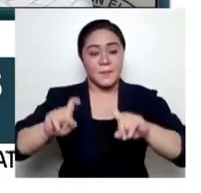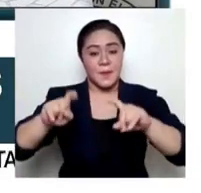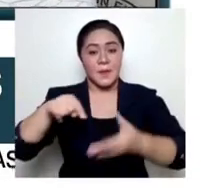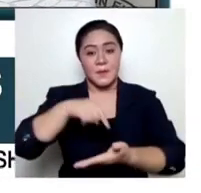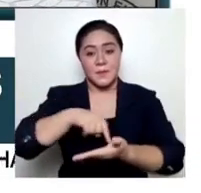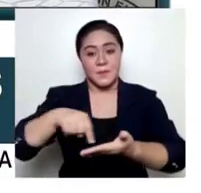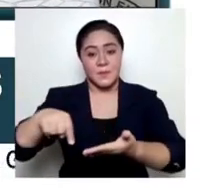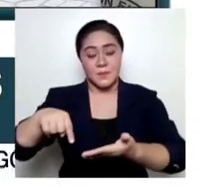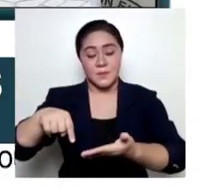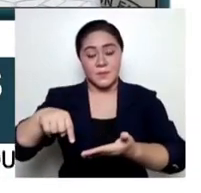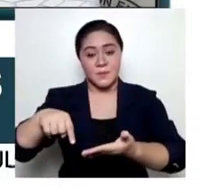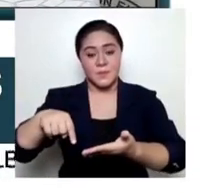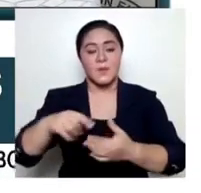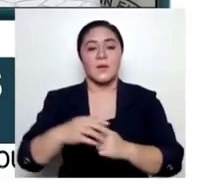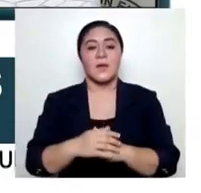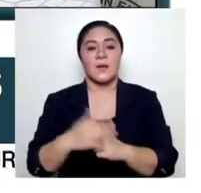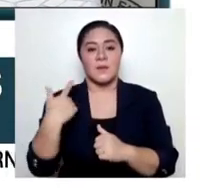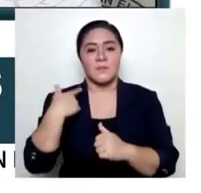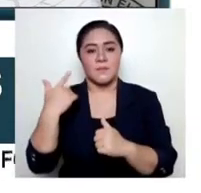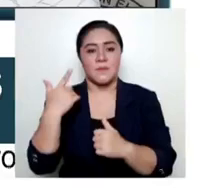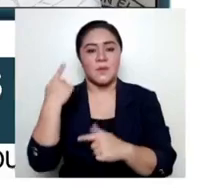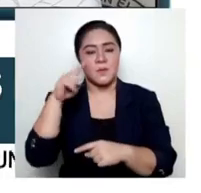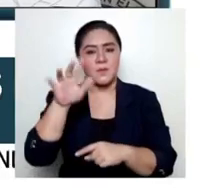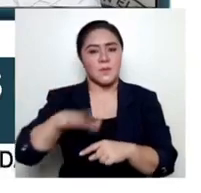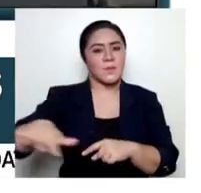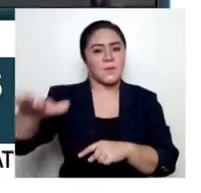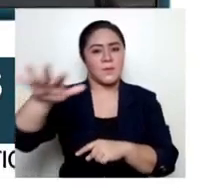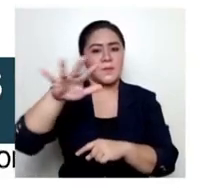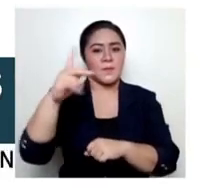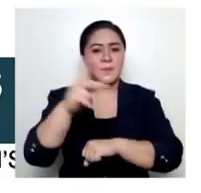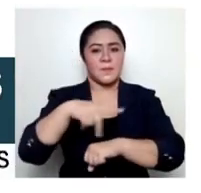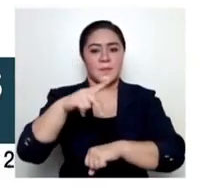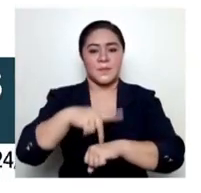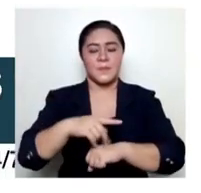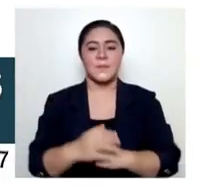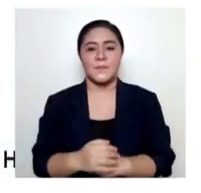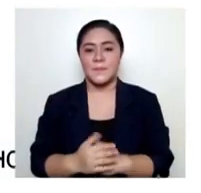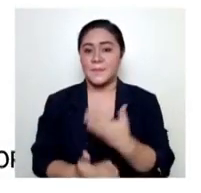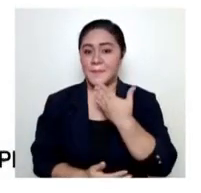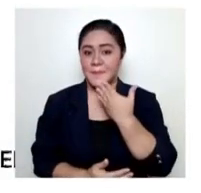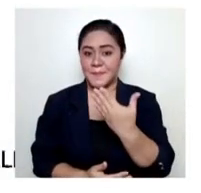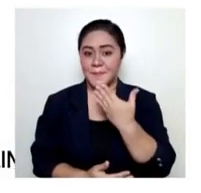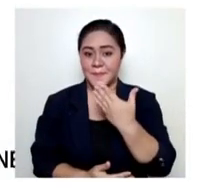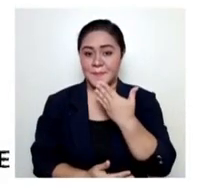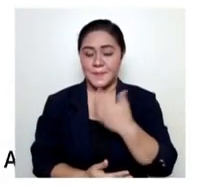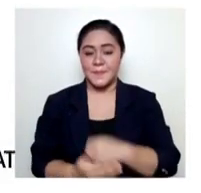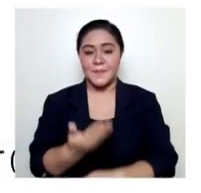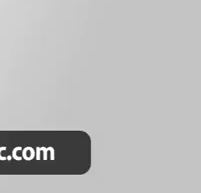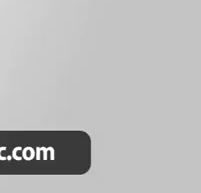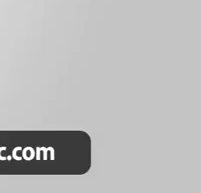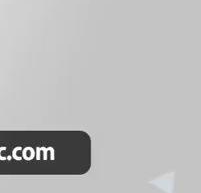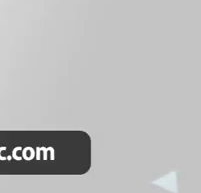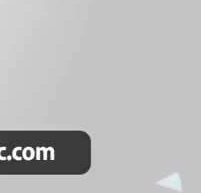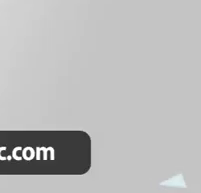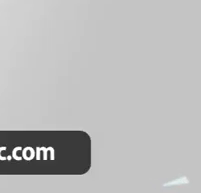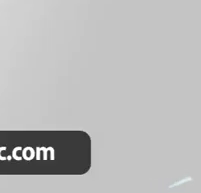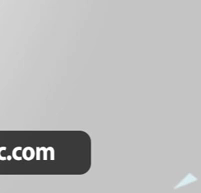precincts all over the country. Rain? Thank you so much for that report. RG Cruz from San Juan.